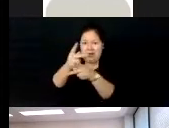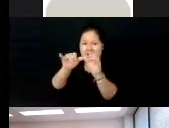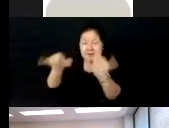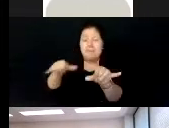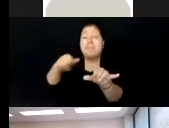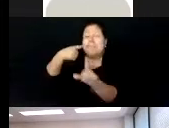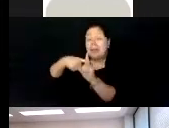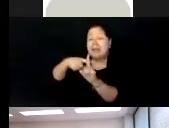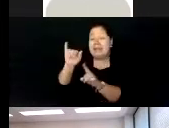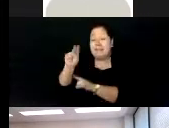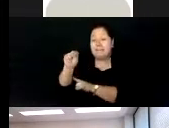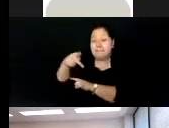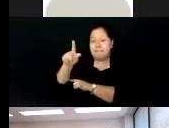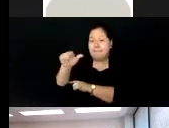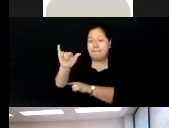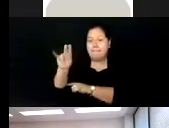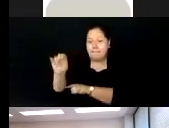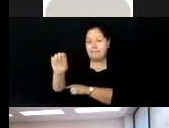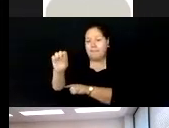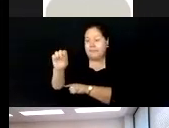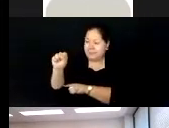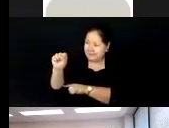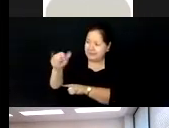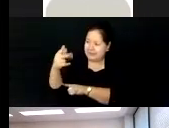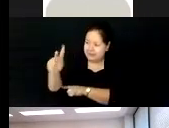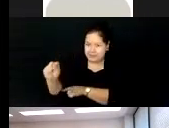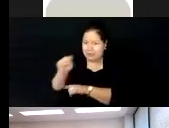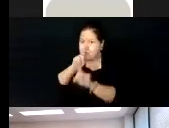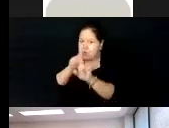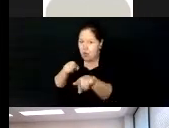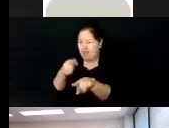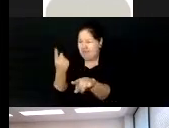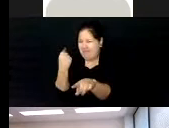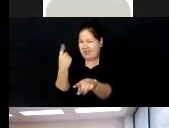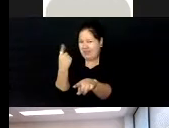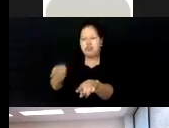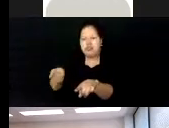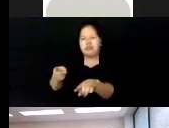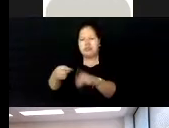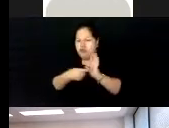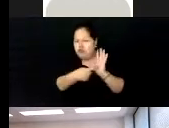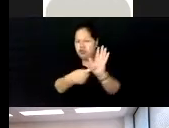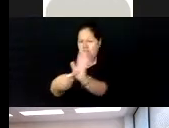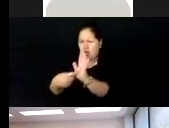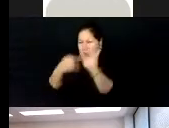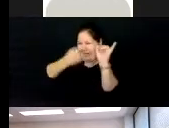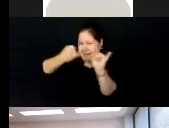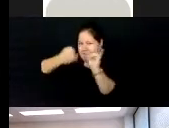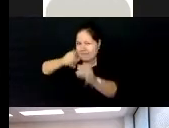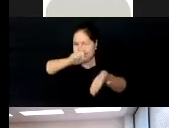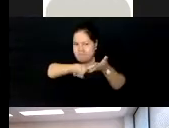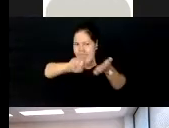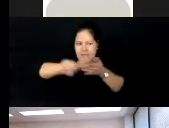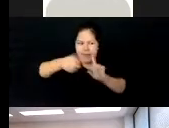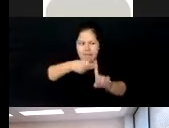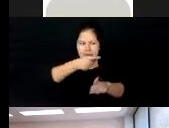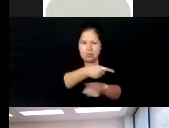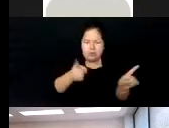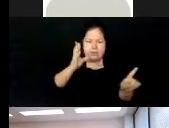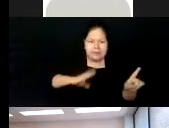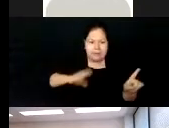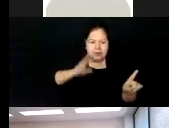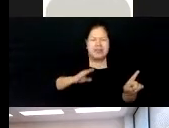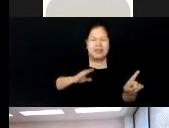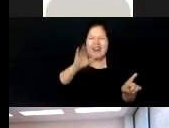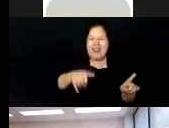of last year, which documented the independent review into those allegations, brought renewed attention to the